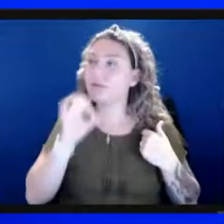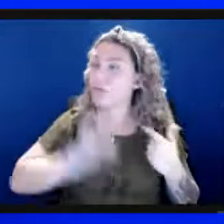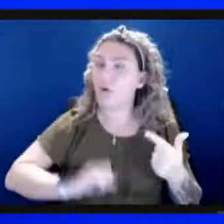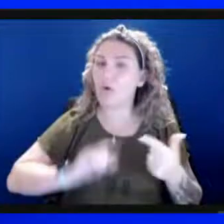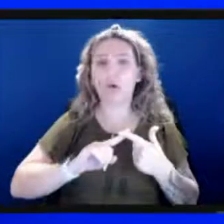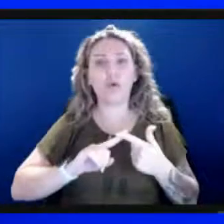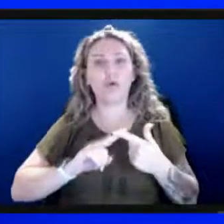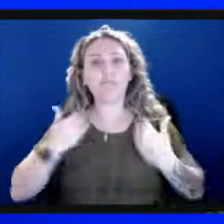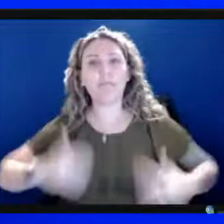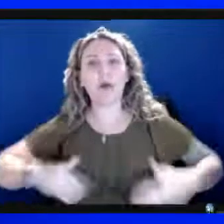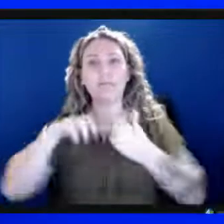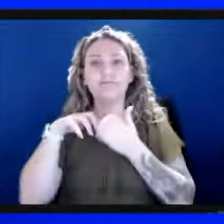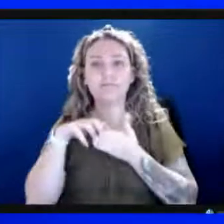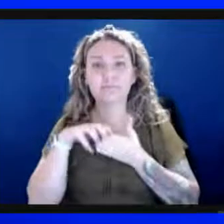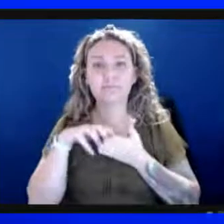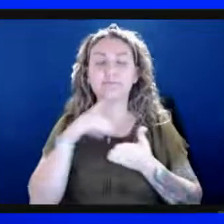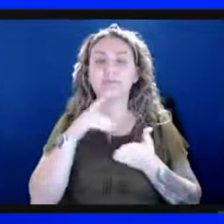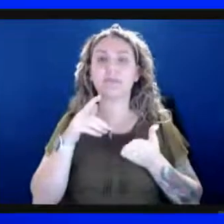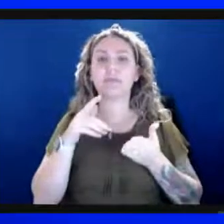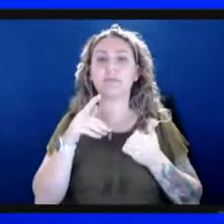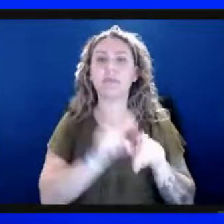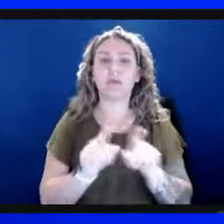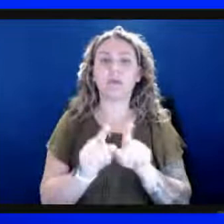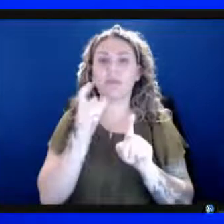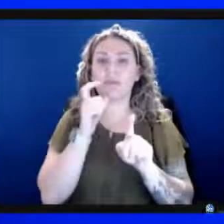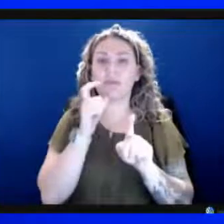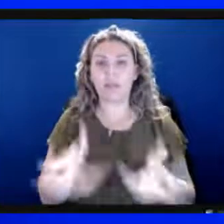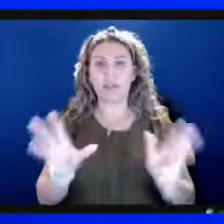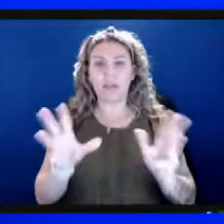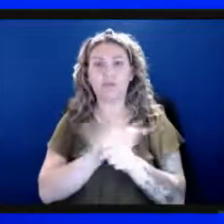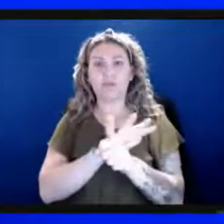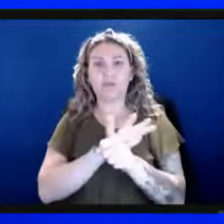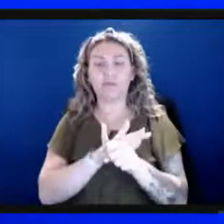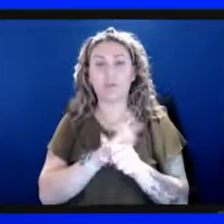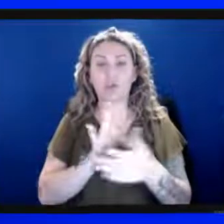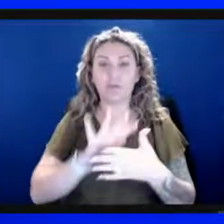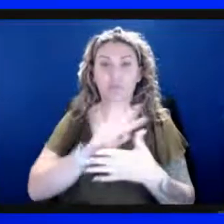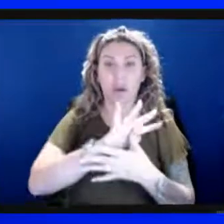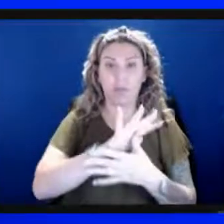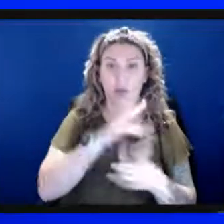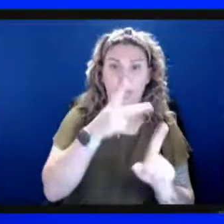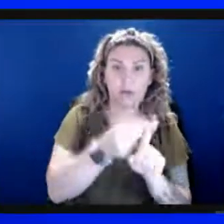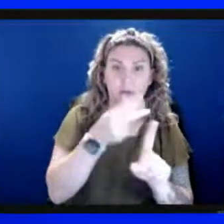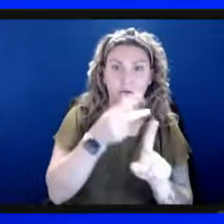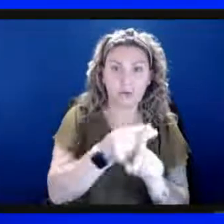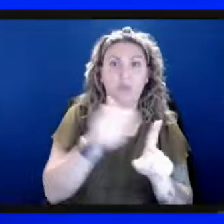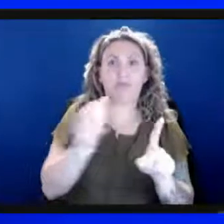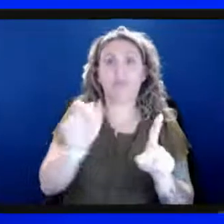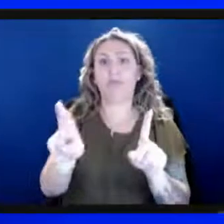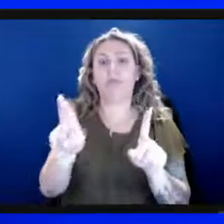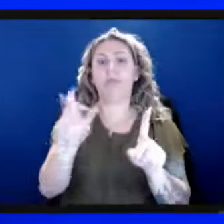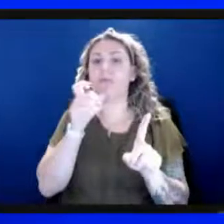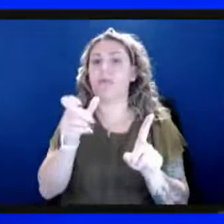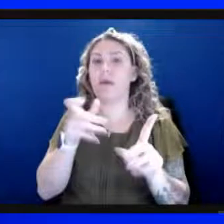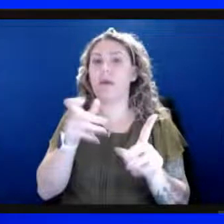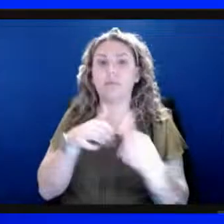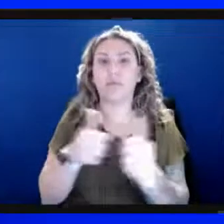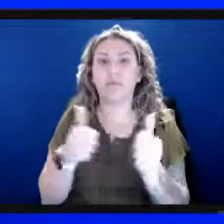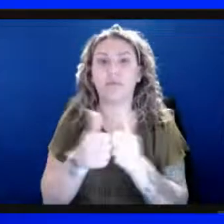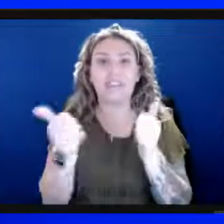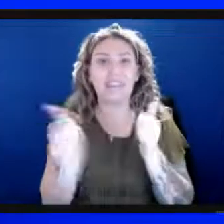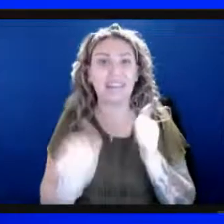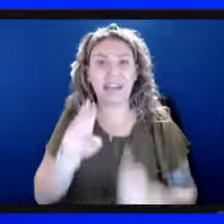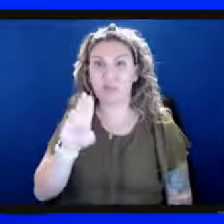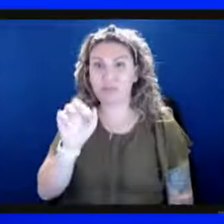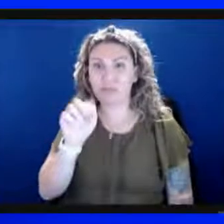but also are either not finished with a full primary series or are not up to date with any boost. That means